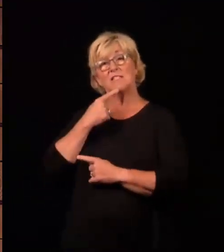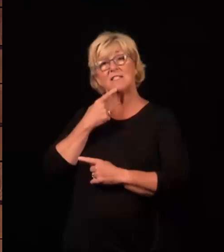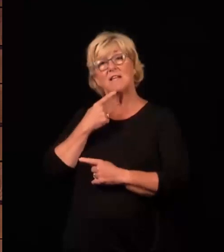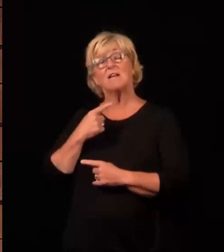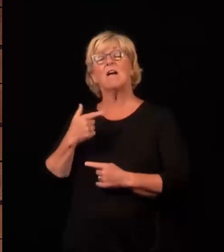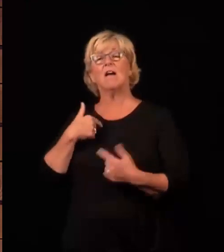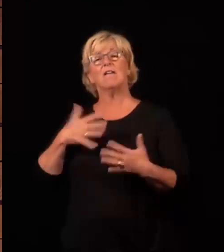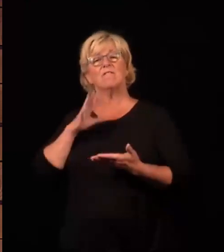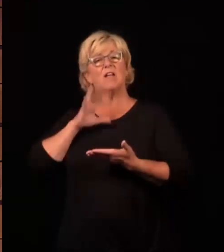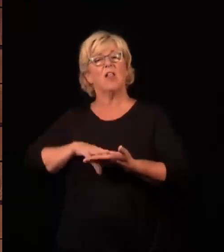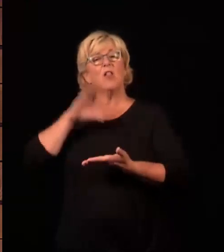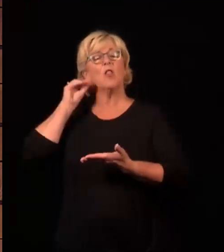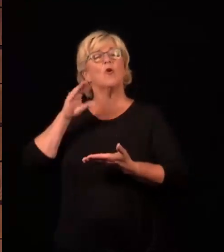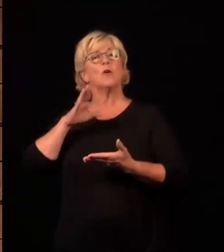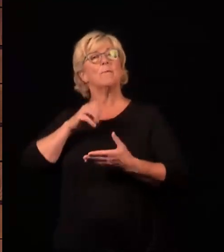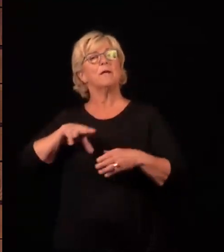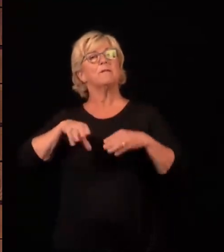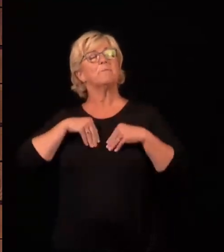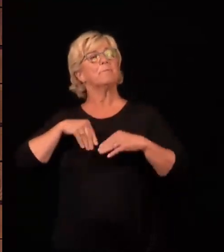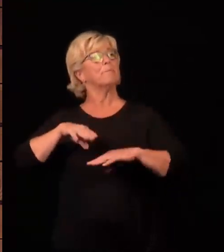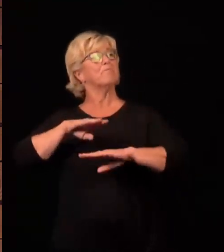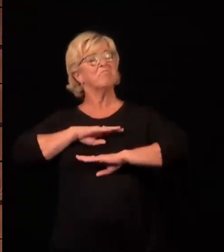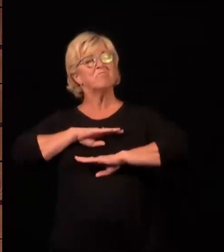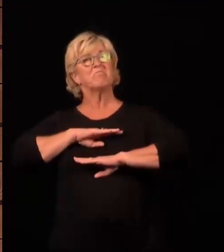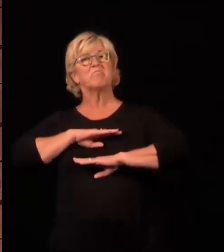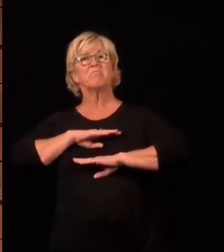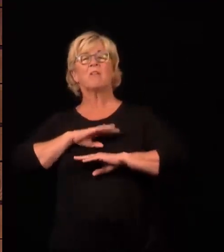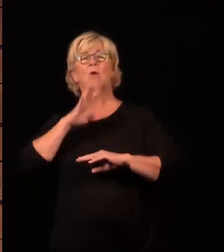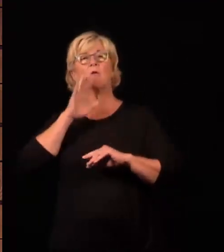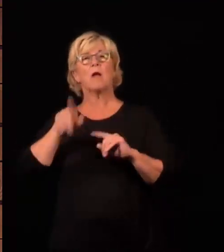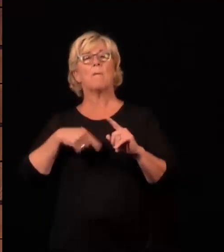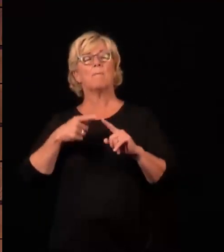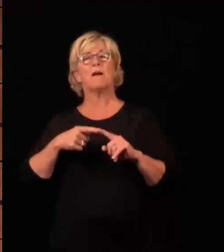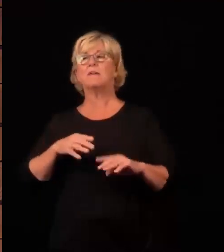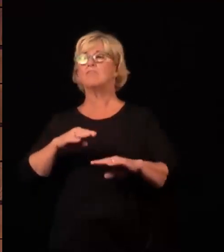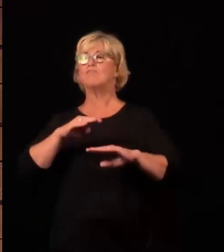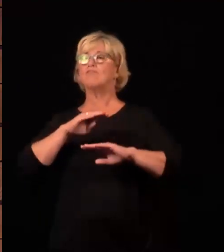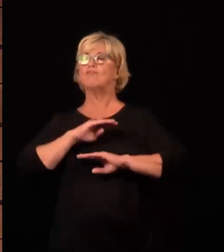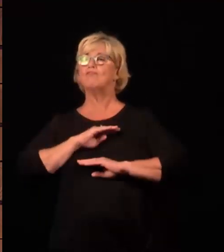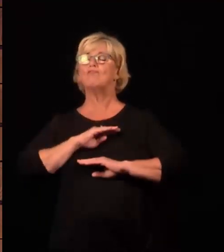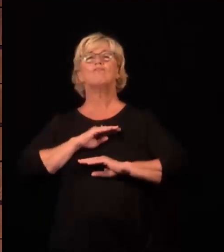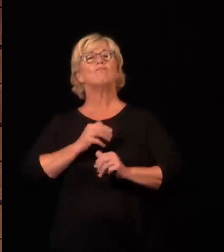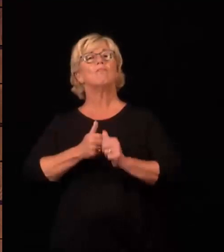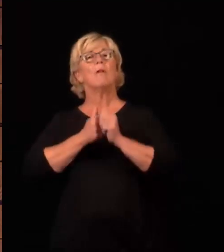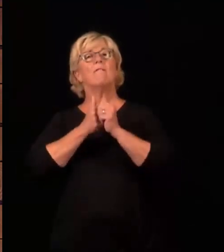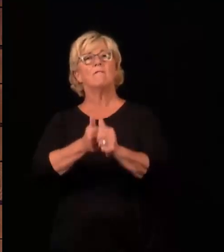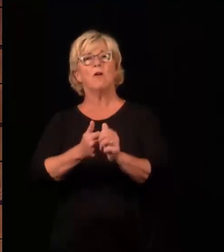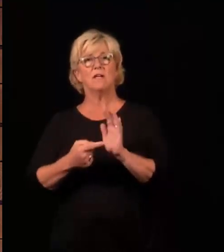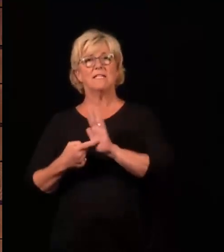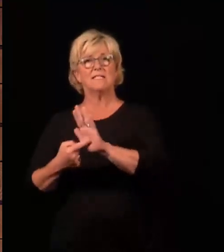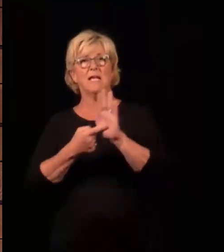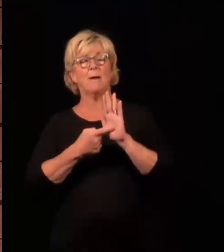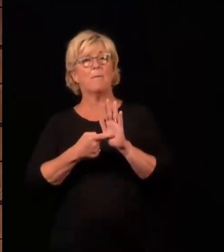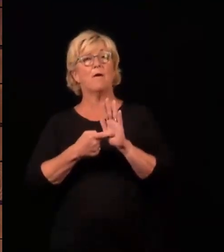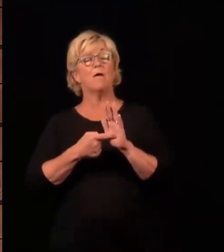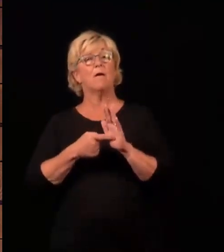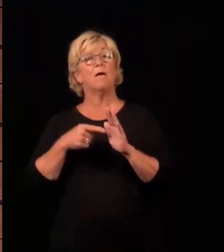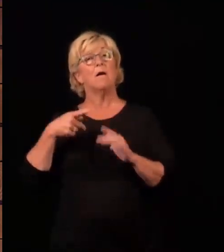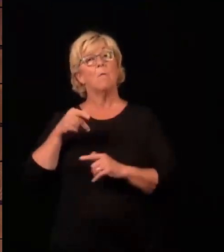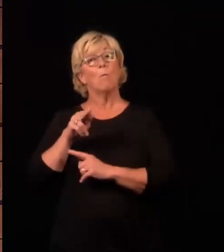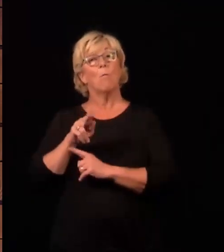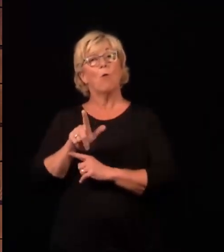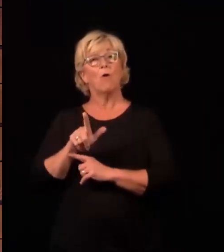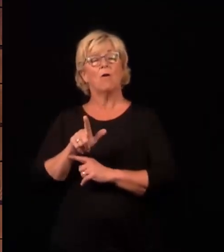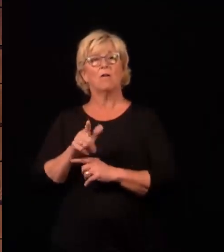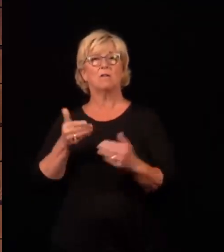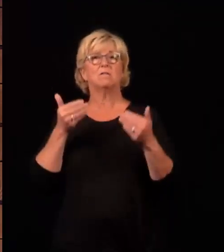I have learned to be content. Today we're talking about contentment, following the example of the Apostle Paul. So let's pick